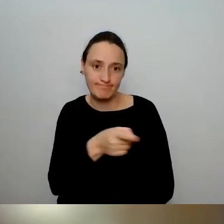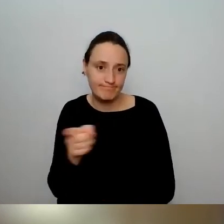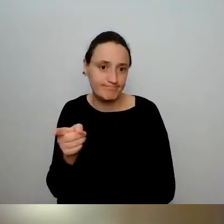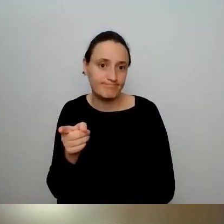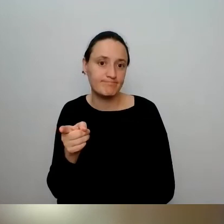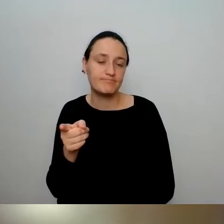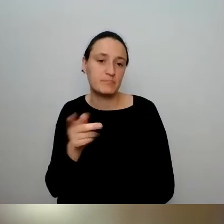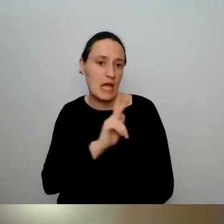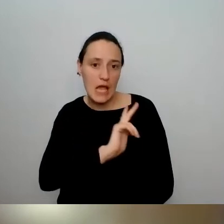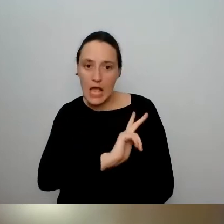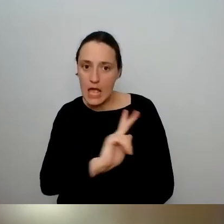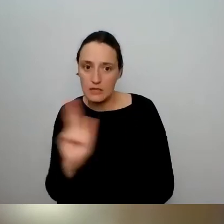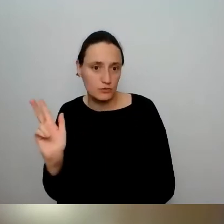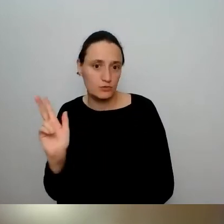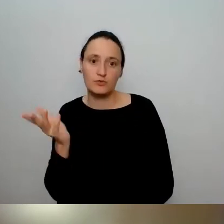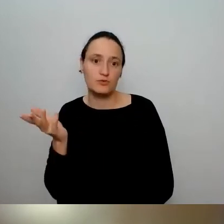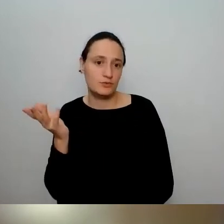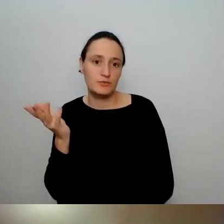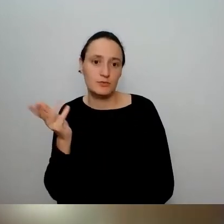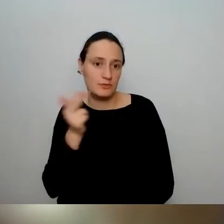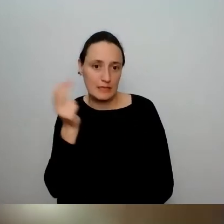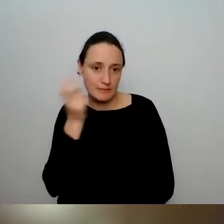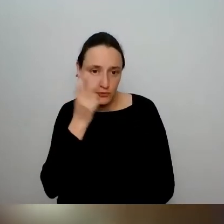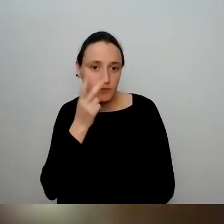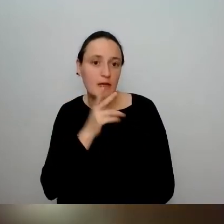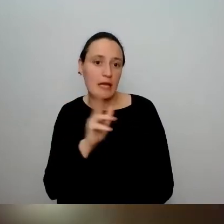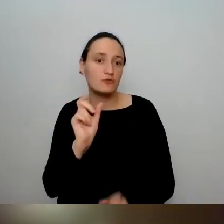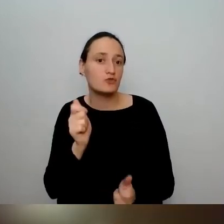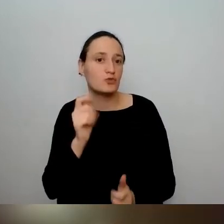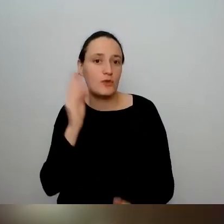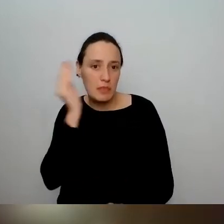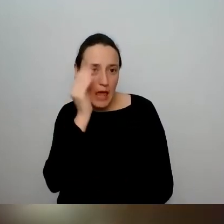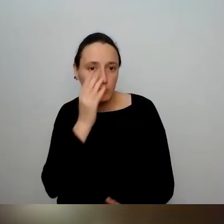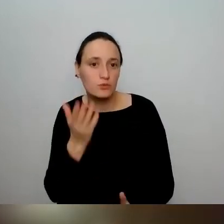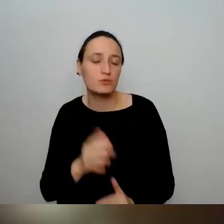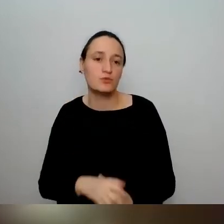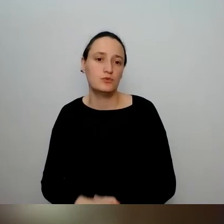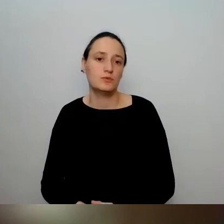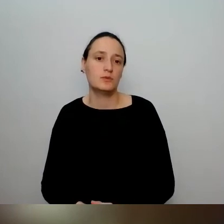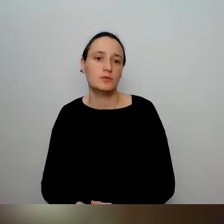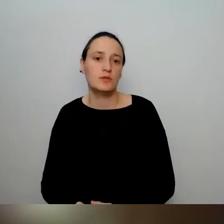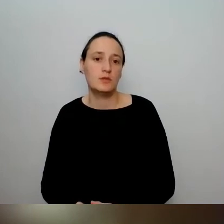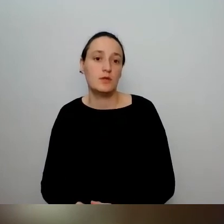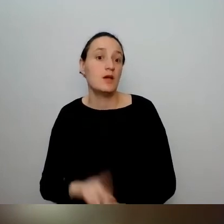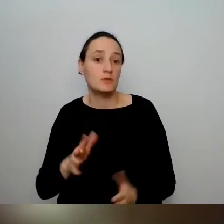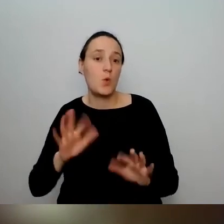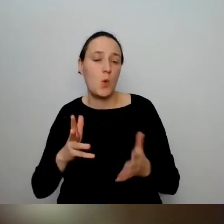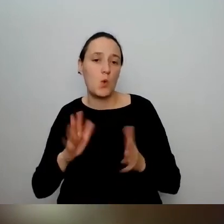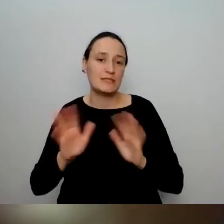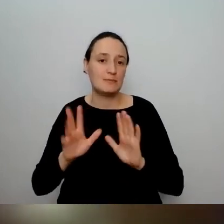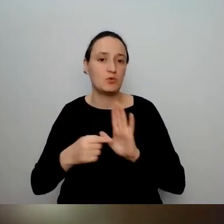lot about protecting the dark skies and nighttime ecology from a new Norwegian point of view.